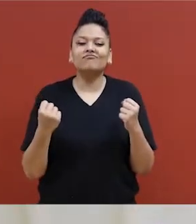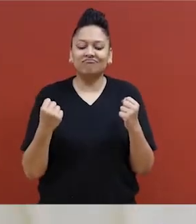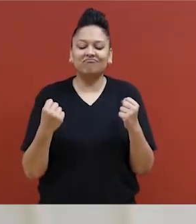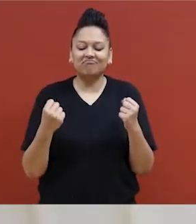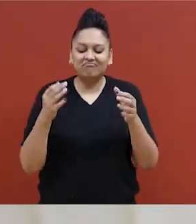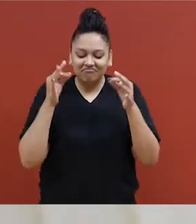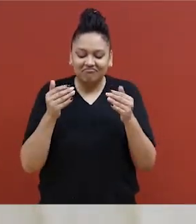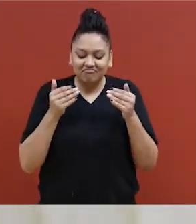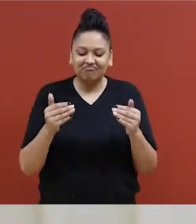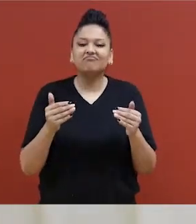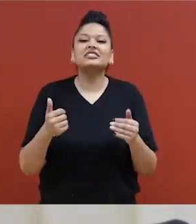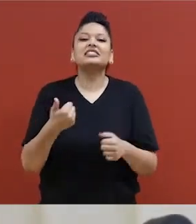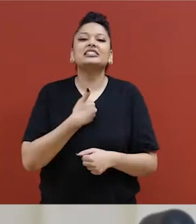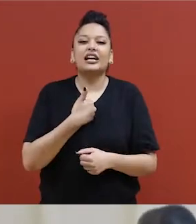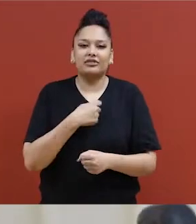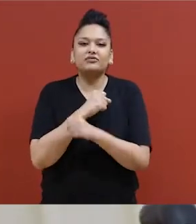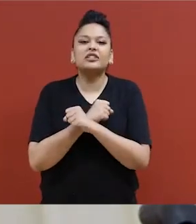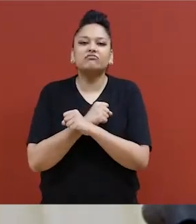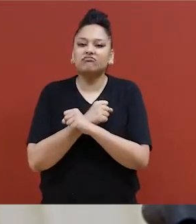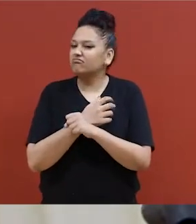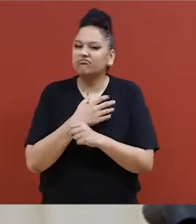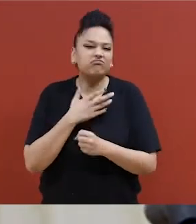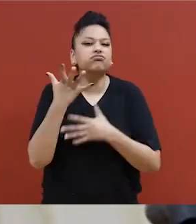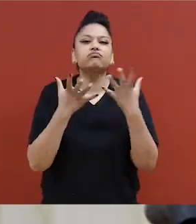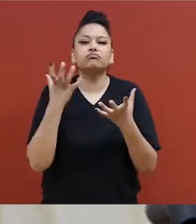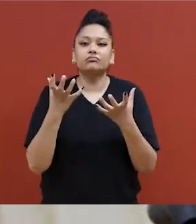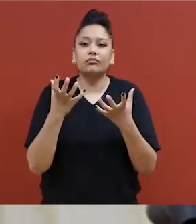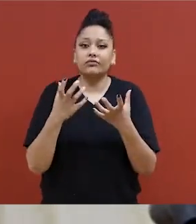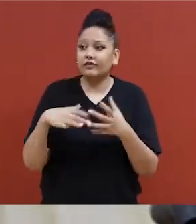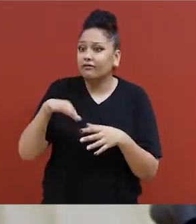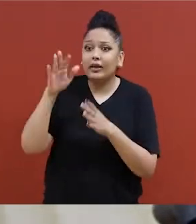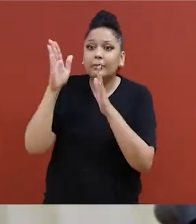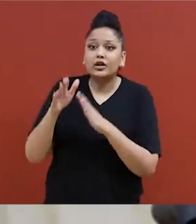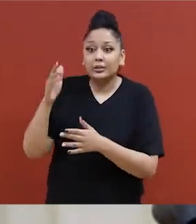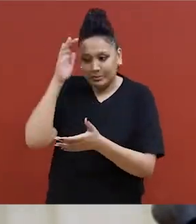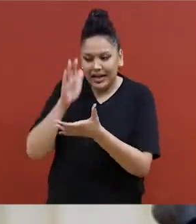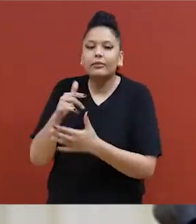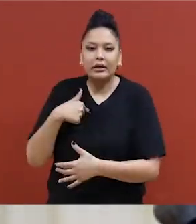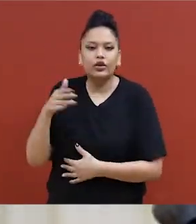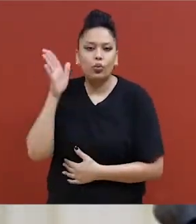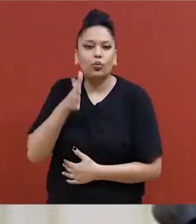strength, voice, and find people who